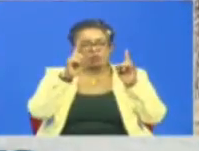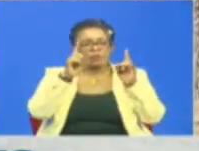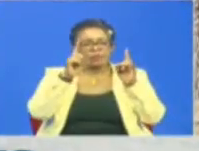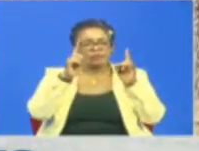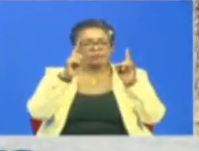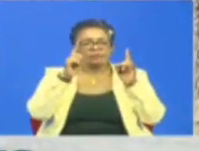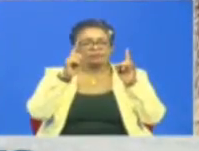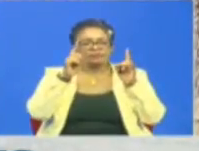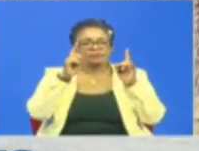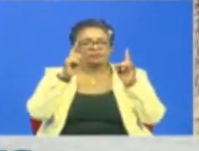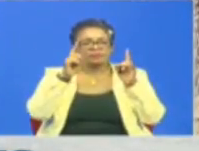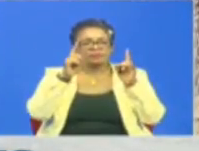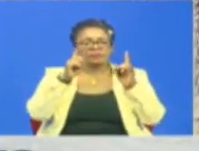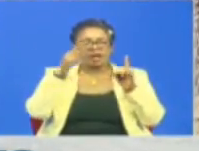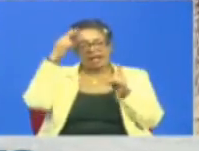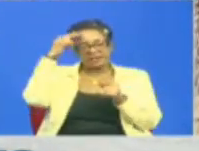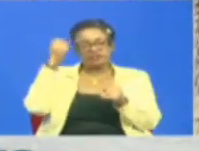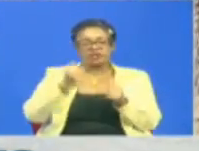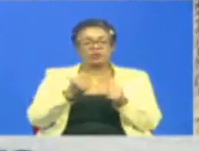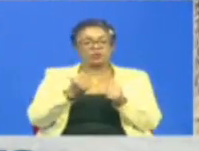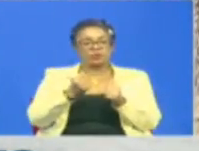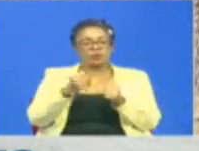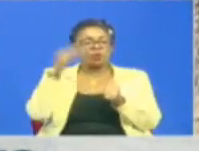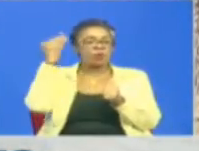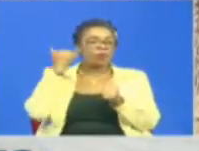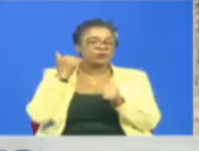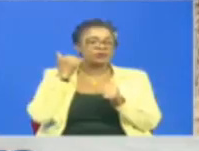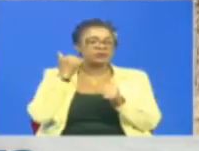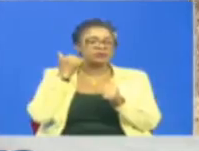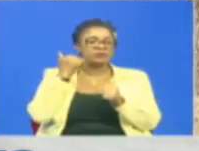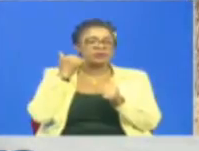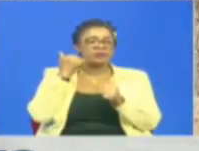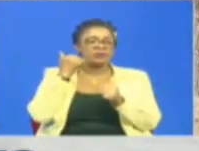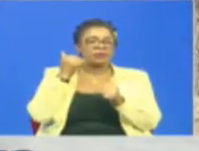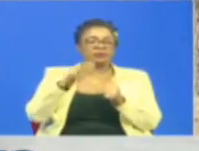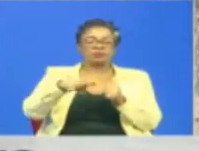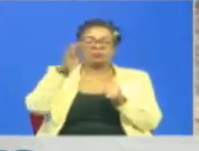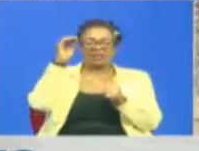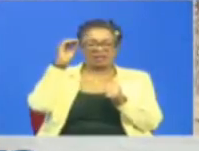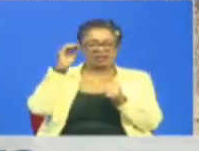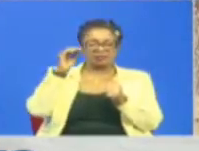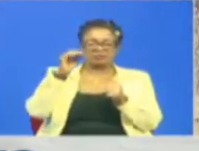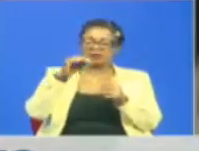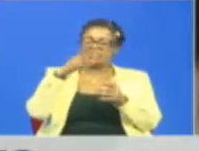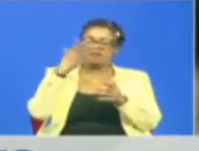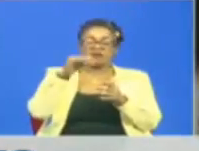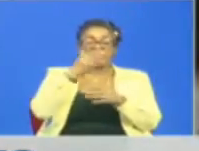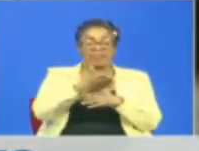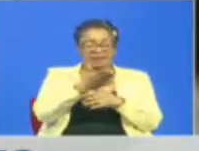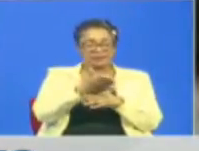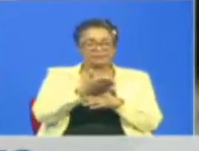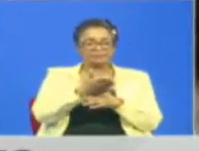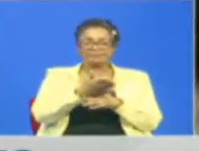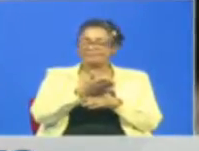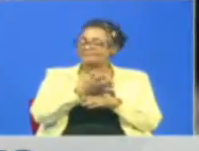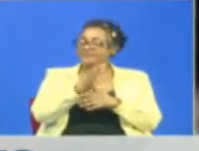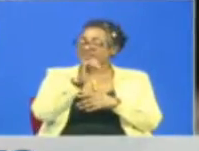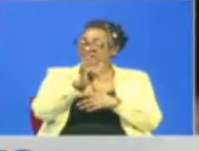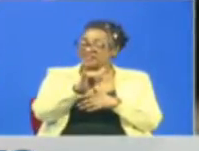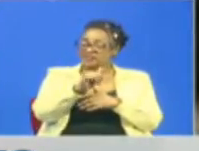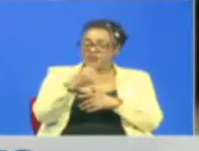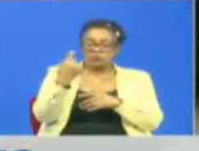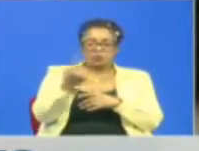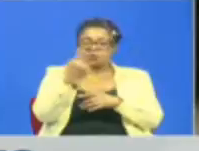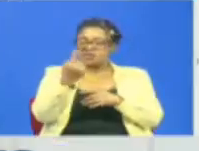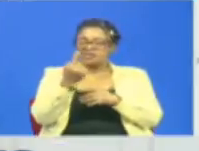Niendeni kajiado court. Muende mujitolee nini upewe huko. But that would only add insult